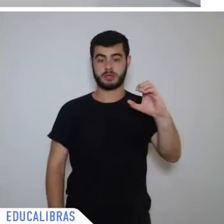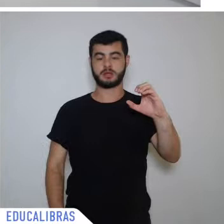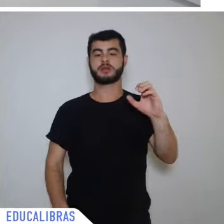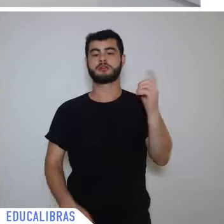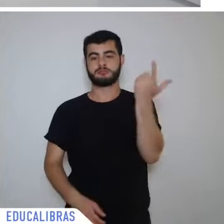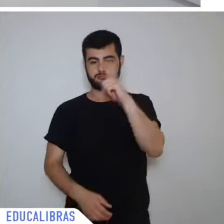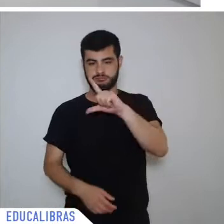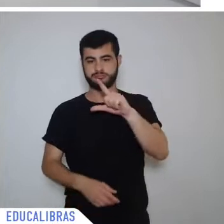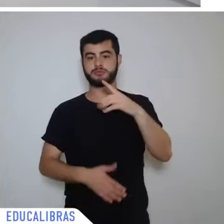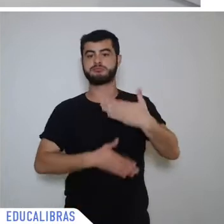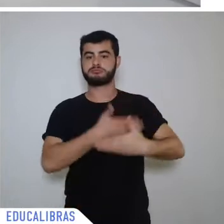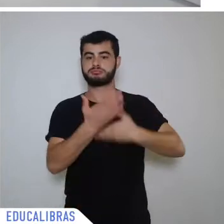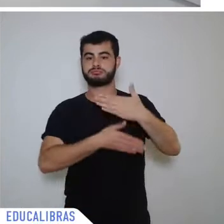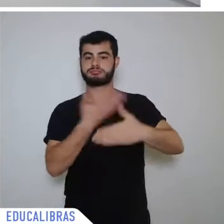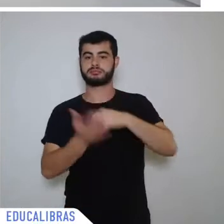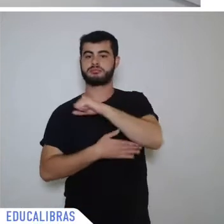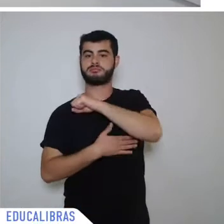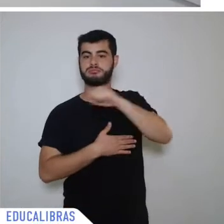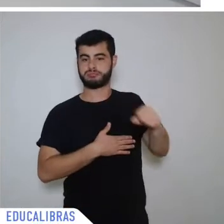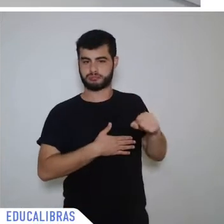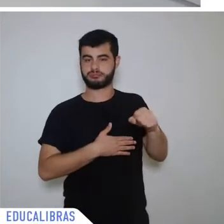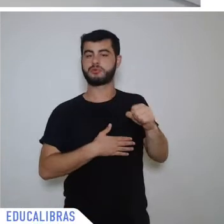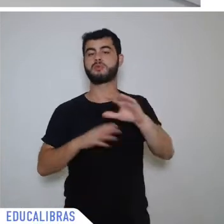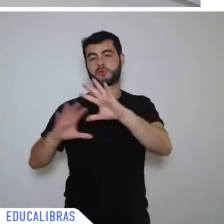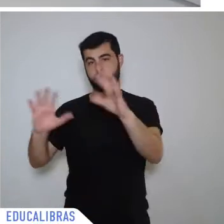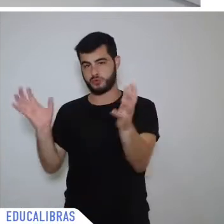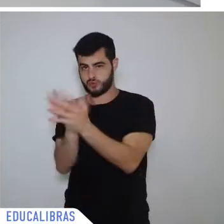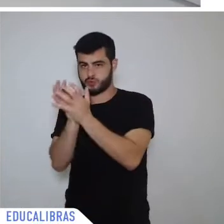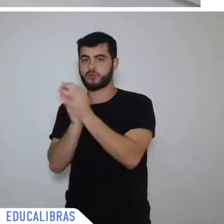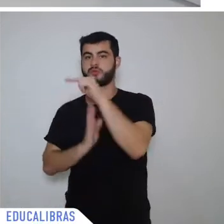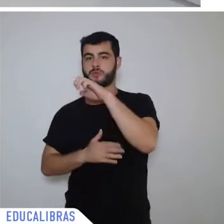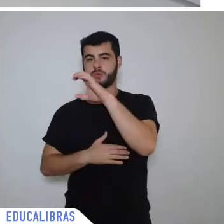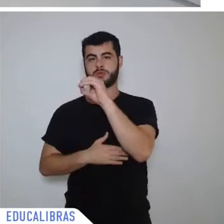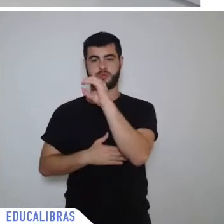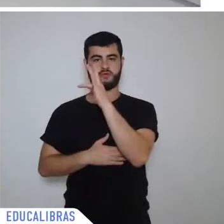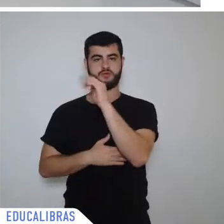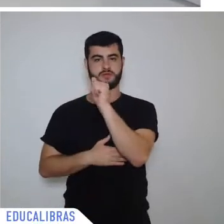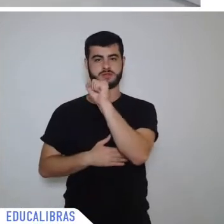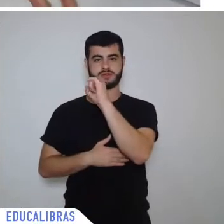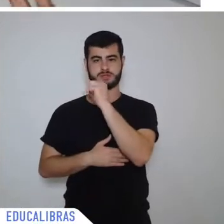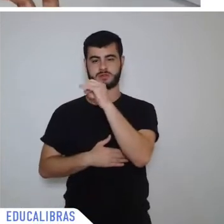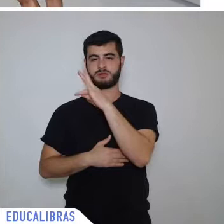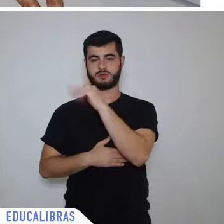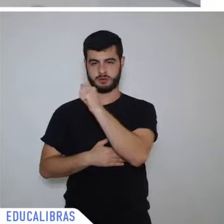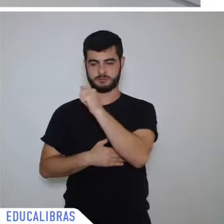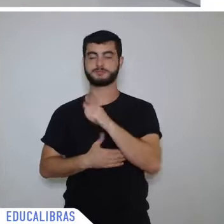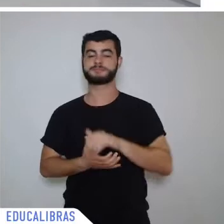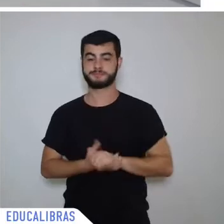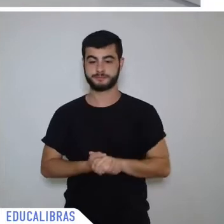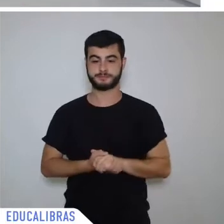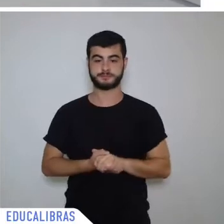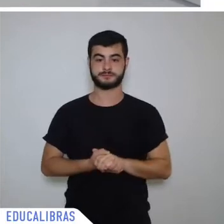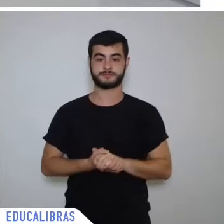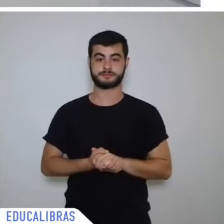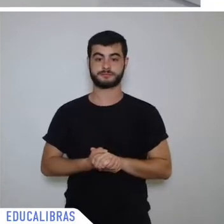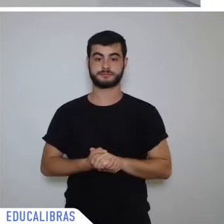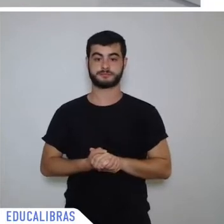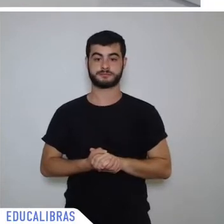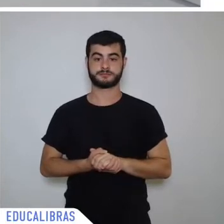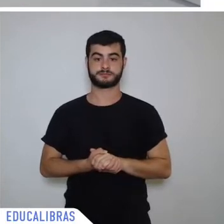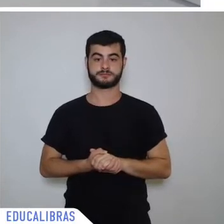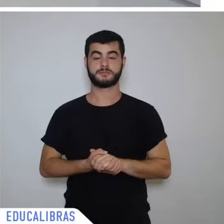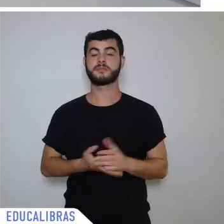legislative representative that has been suffering threats to her life. They